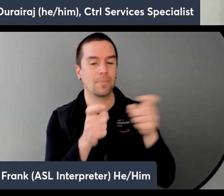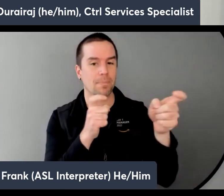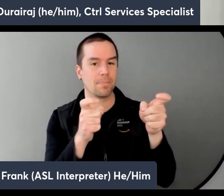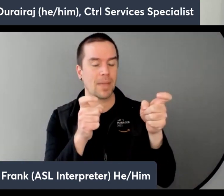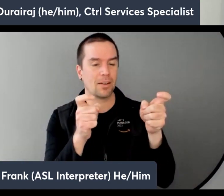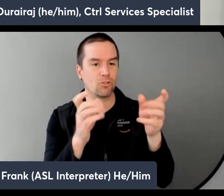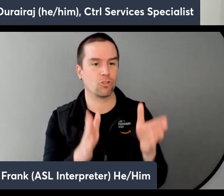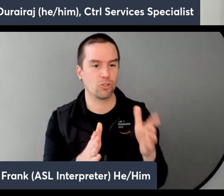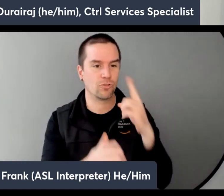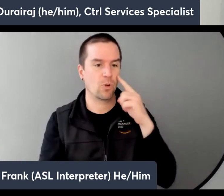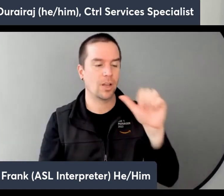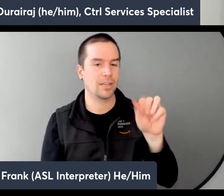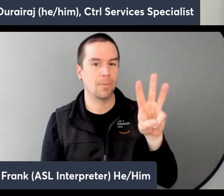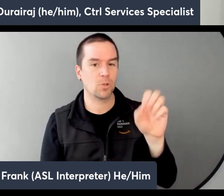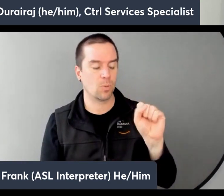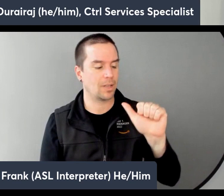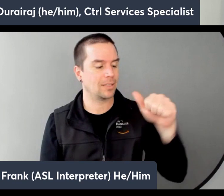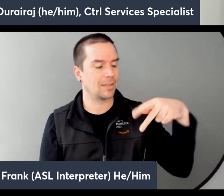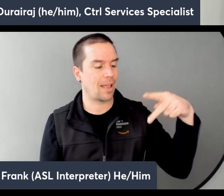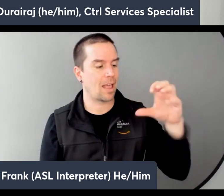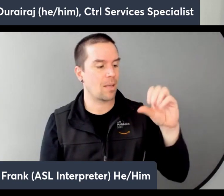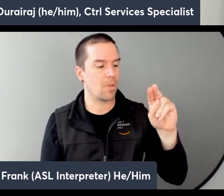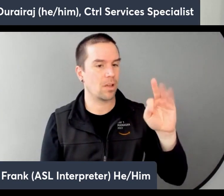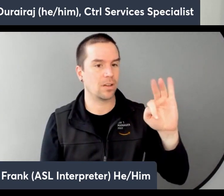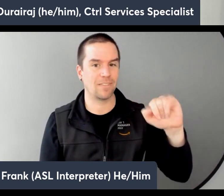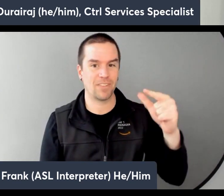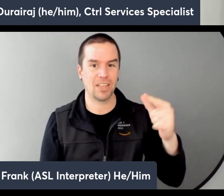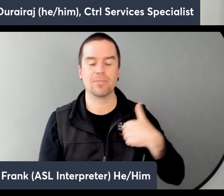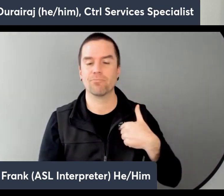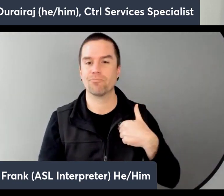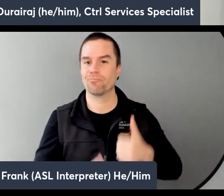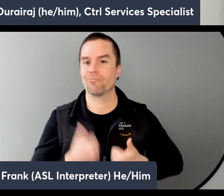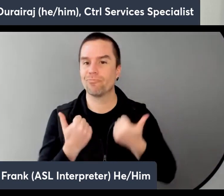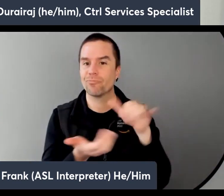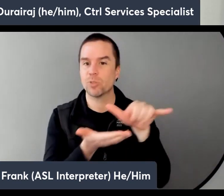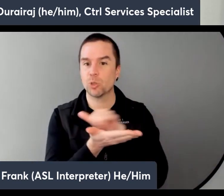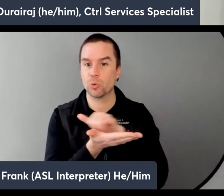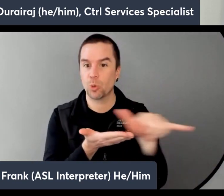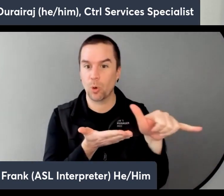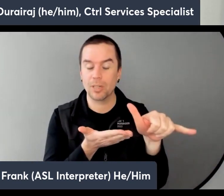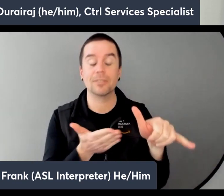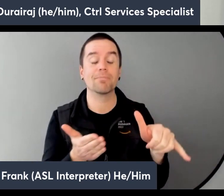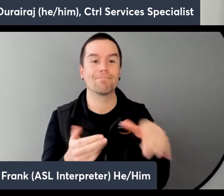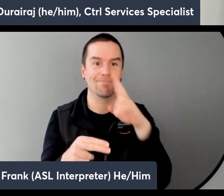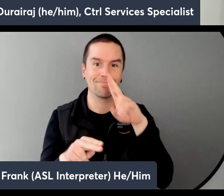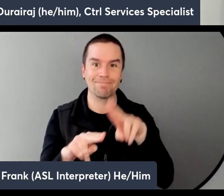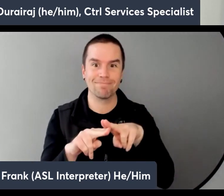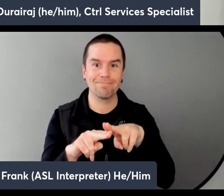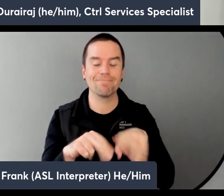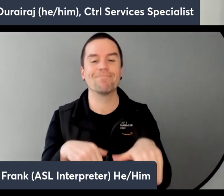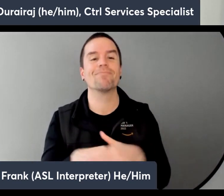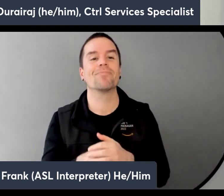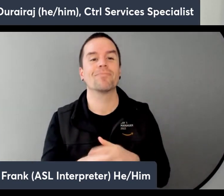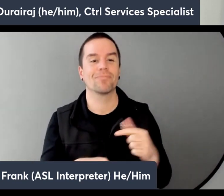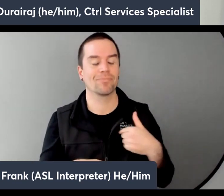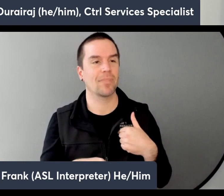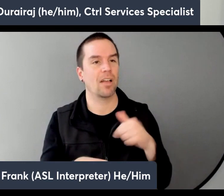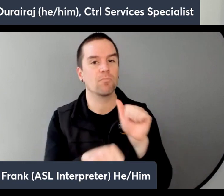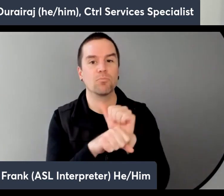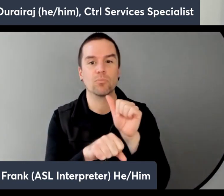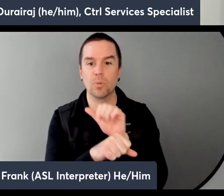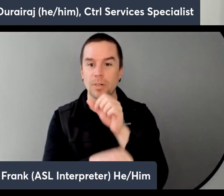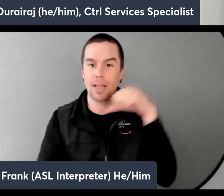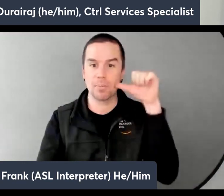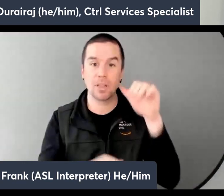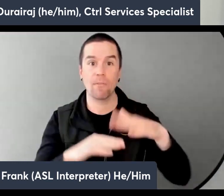details of what that is soon. I'm based in New York City, which is fun. And I've been at Amazon for